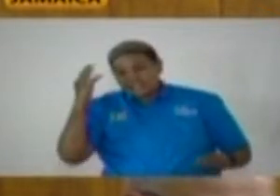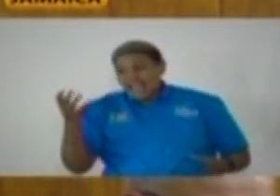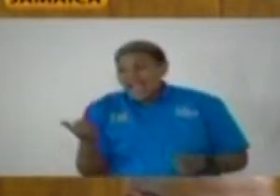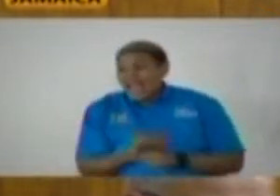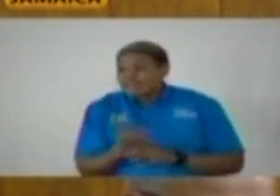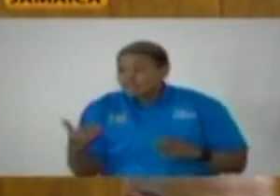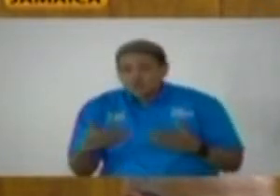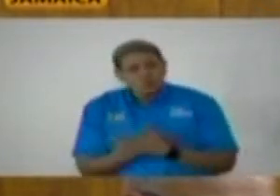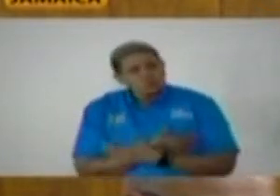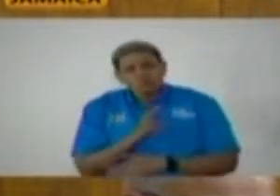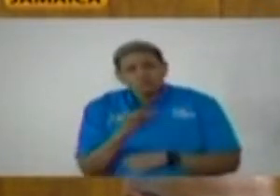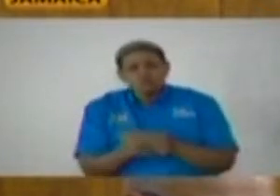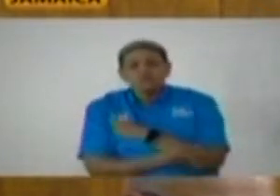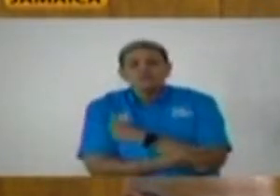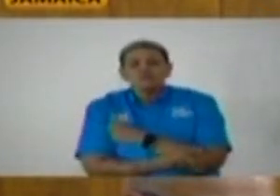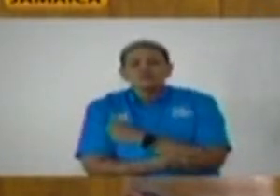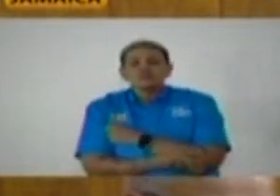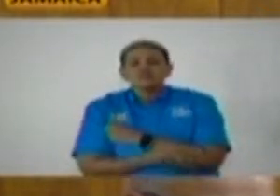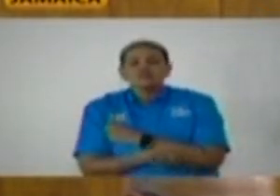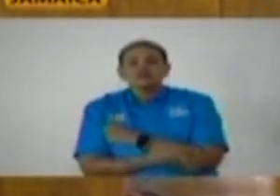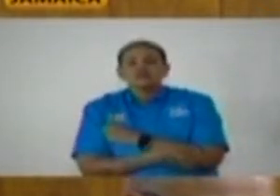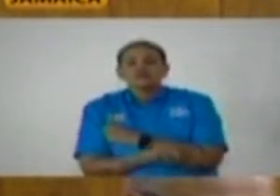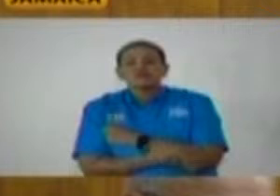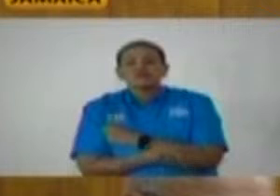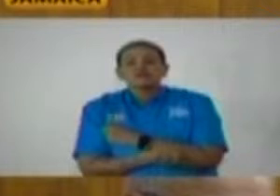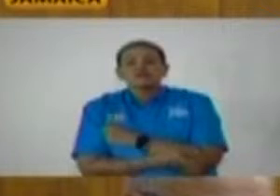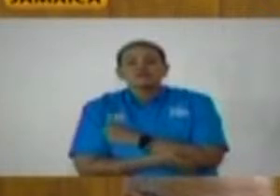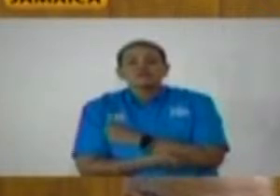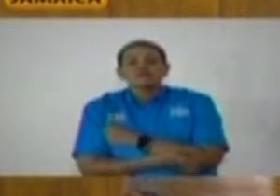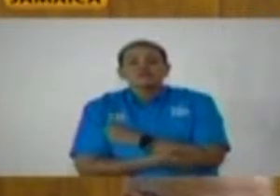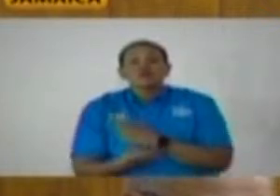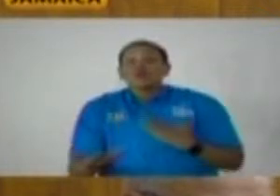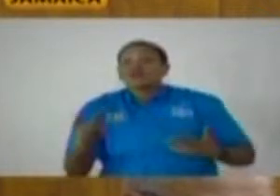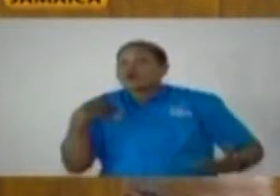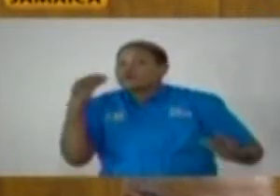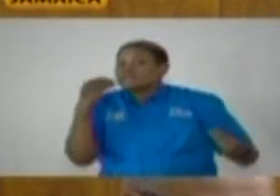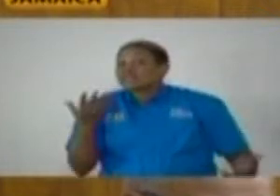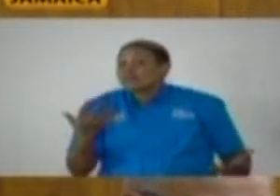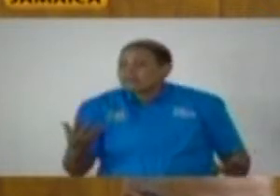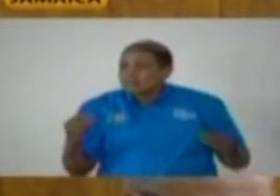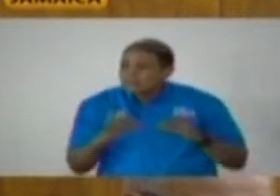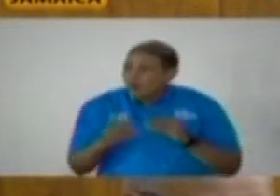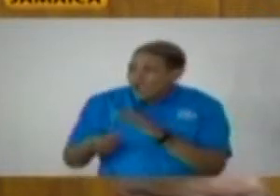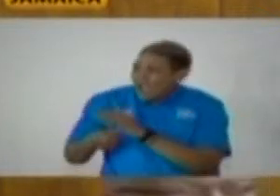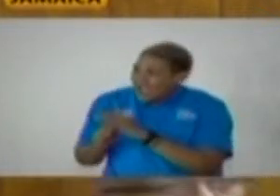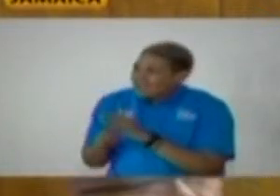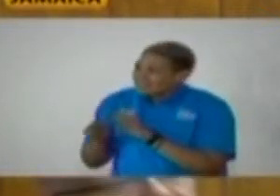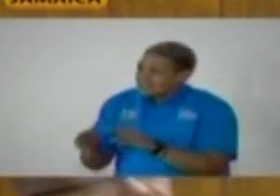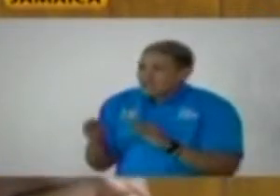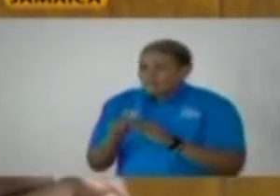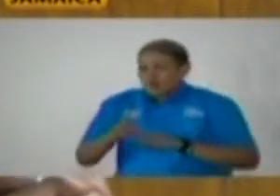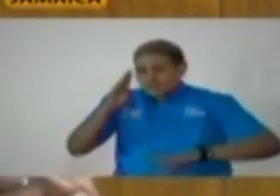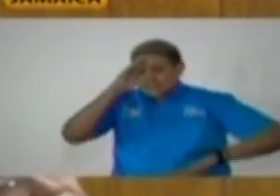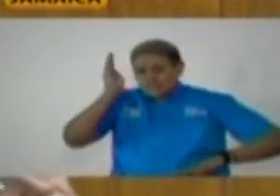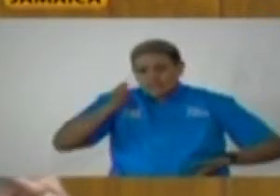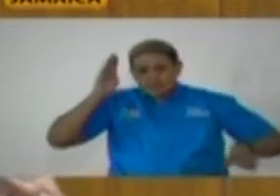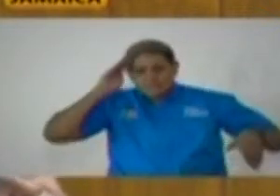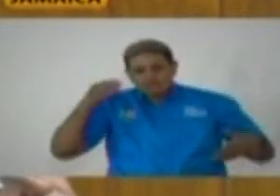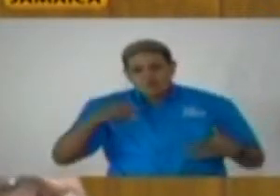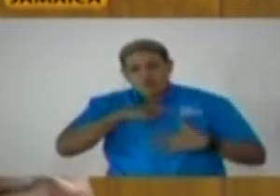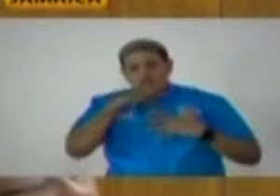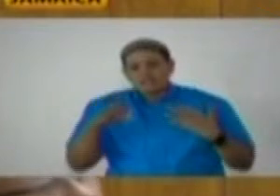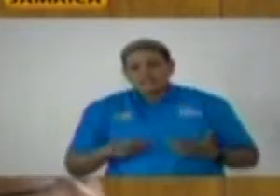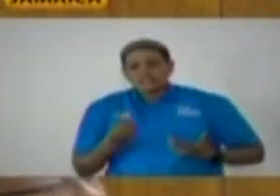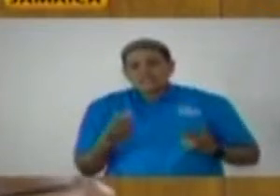is new. But what I would say is that there needs to be more emphasis and a deliberate focus on these